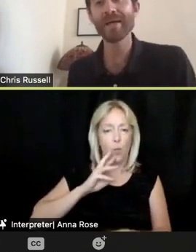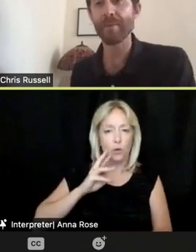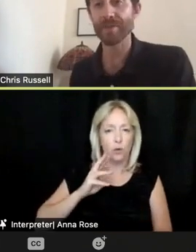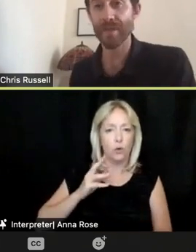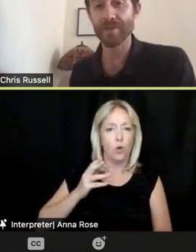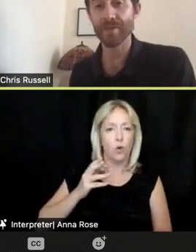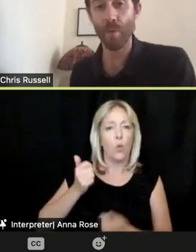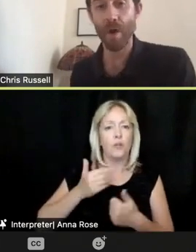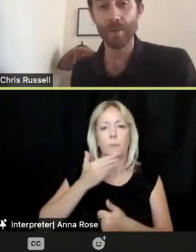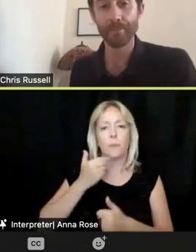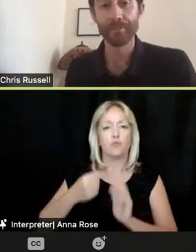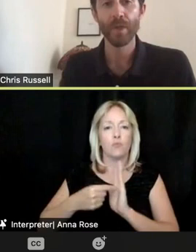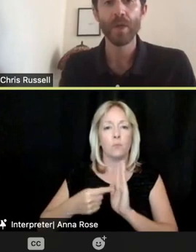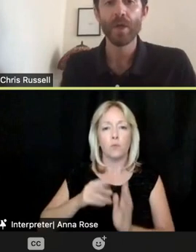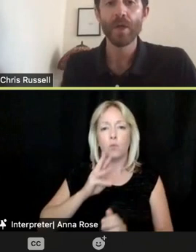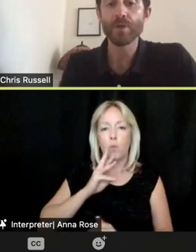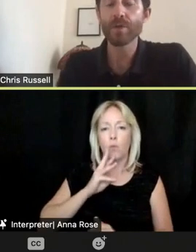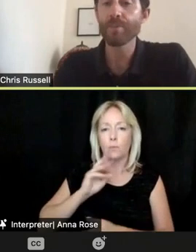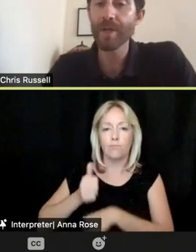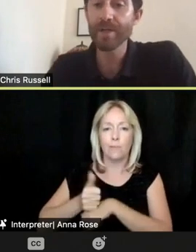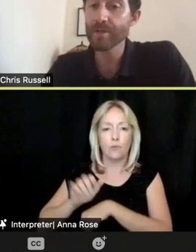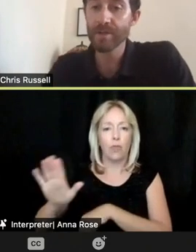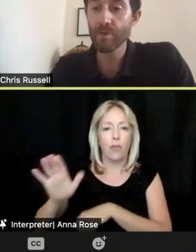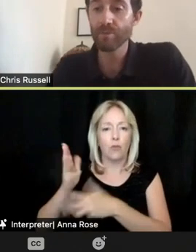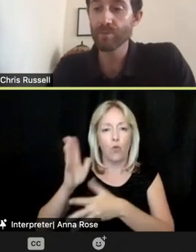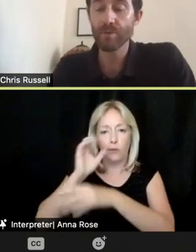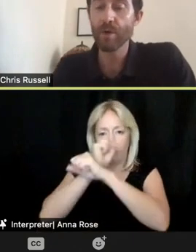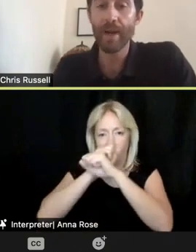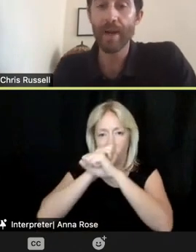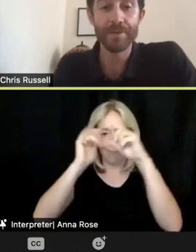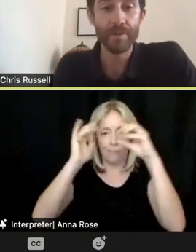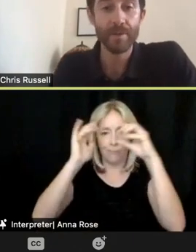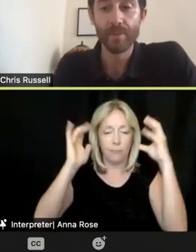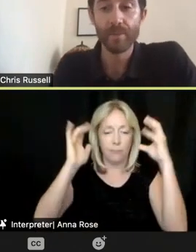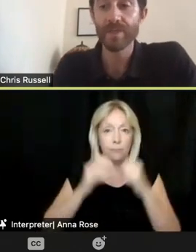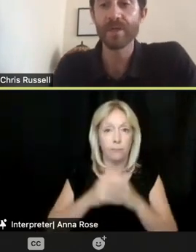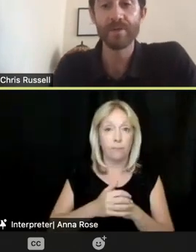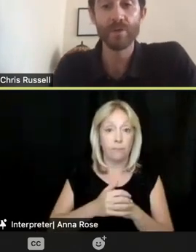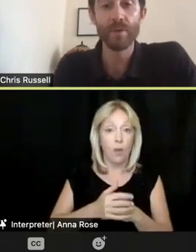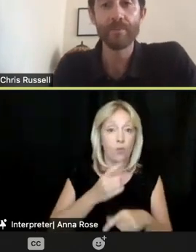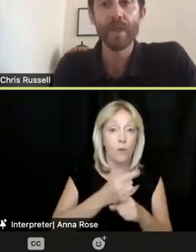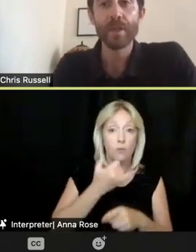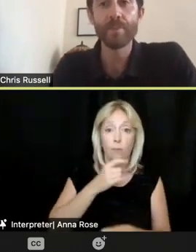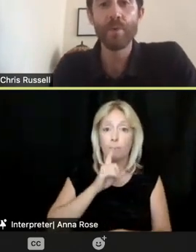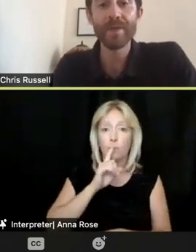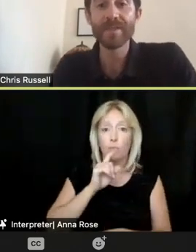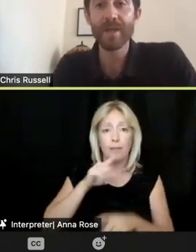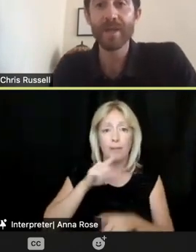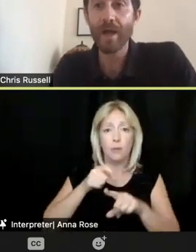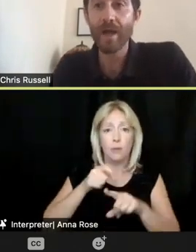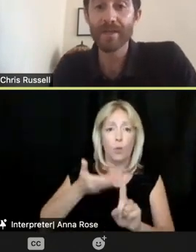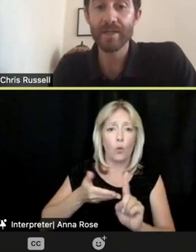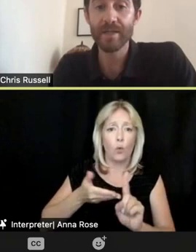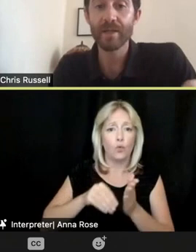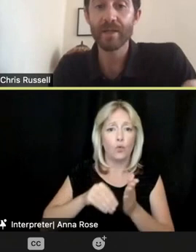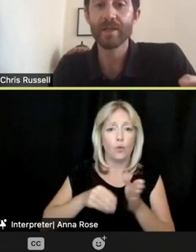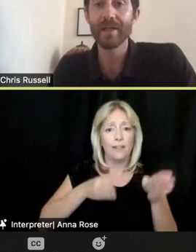one best represents water? So the point, and there's no correct answer, is individual. The point is